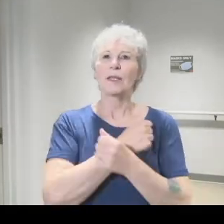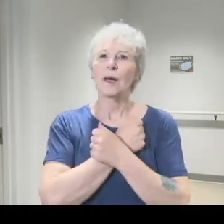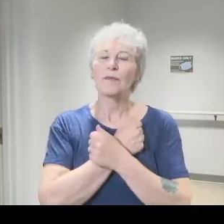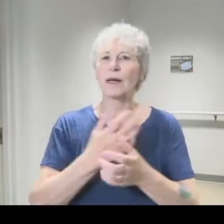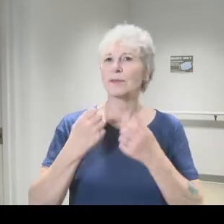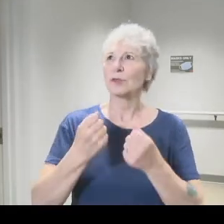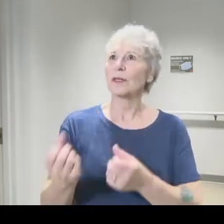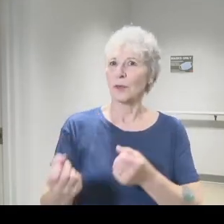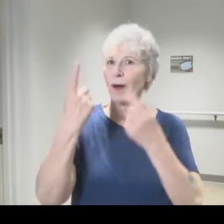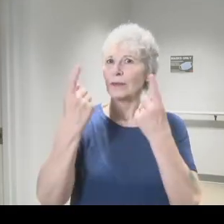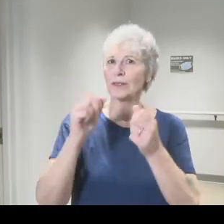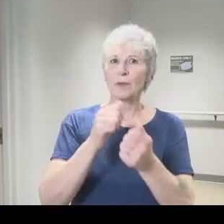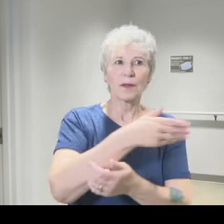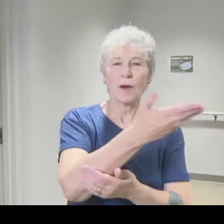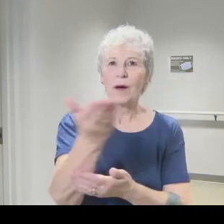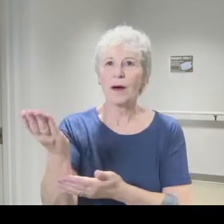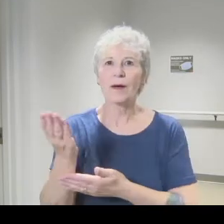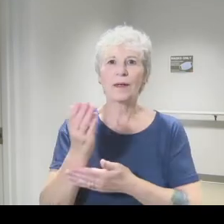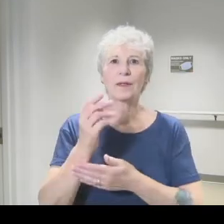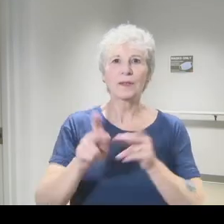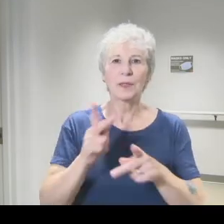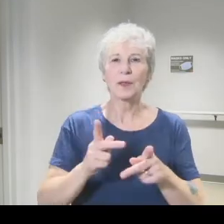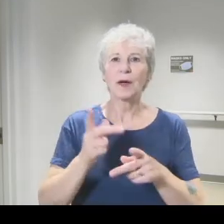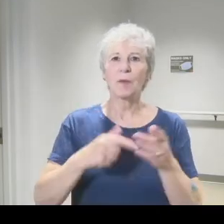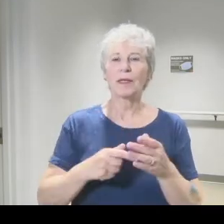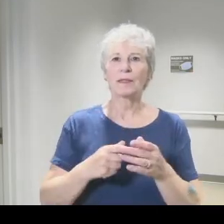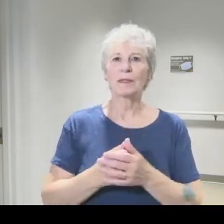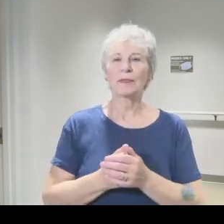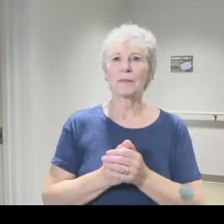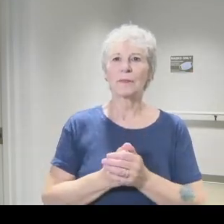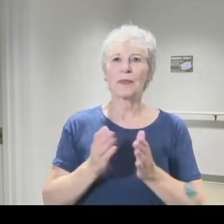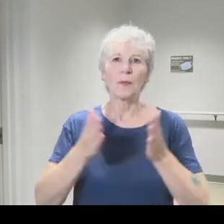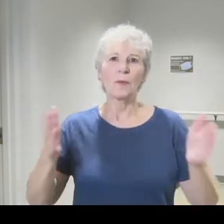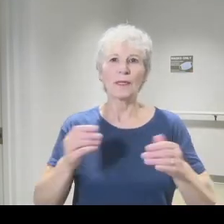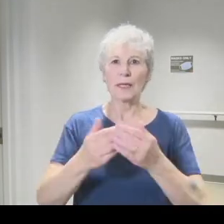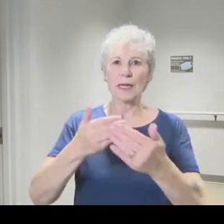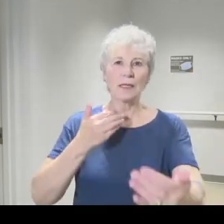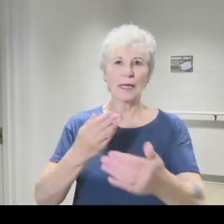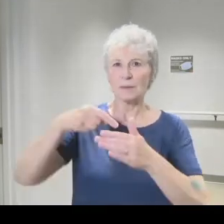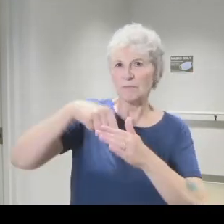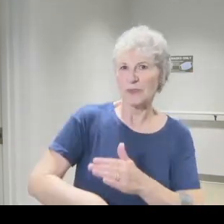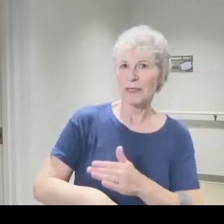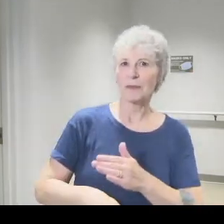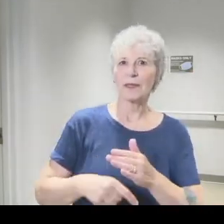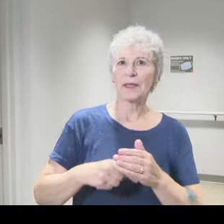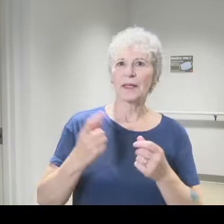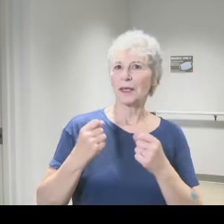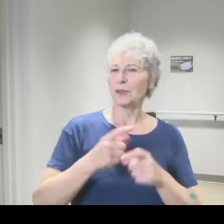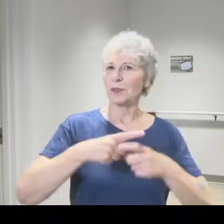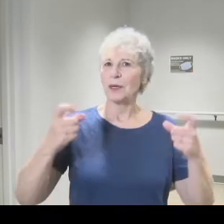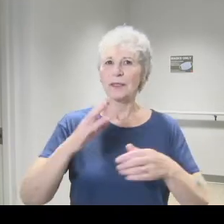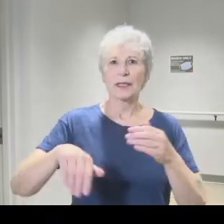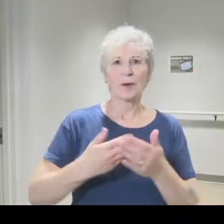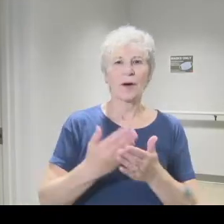the saints what is the breadth and length and height and depth, and to know the love of Christ that surpasses knowledge, that you